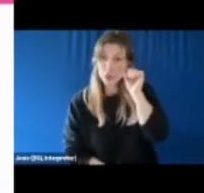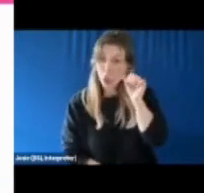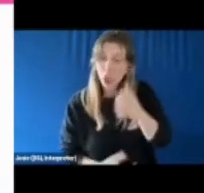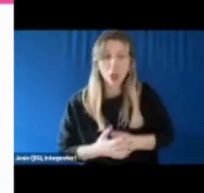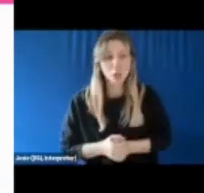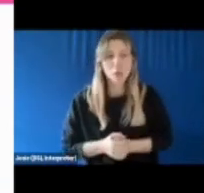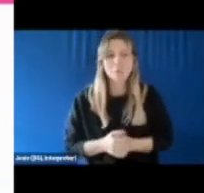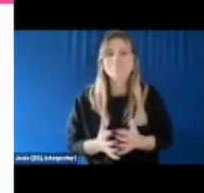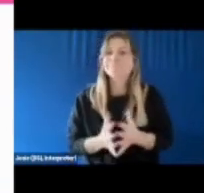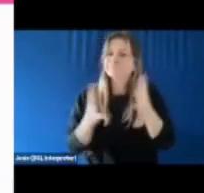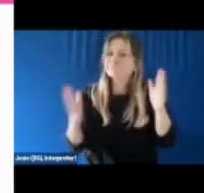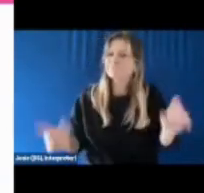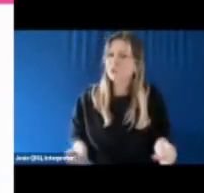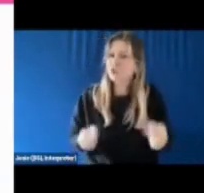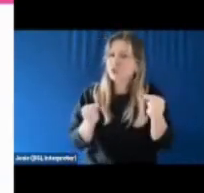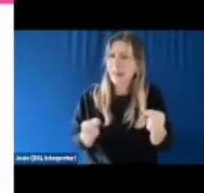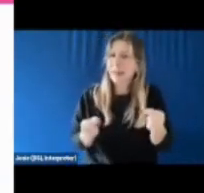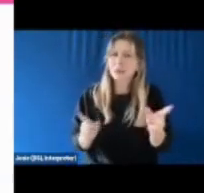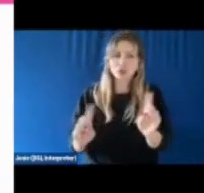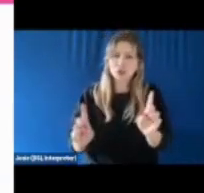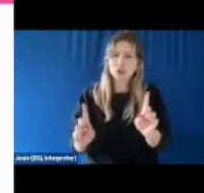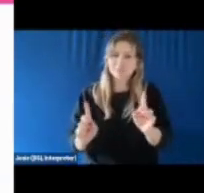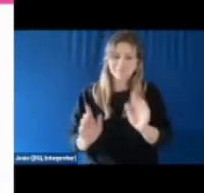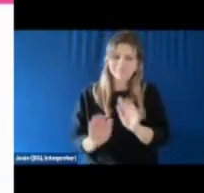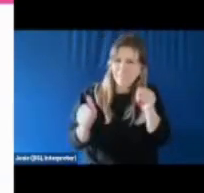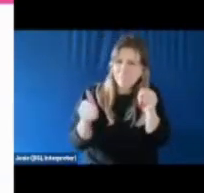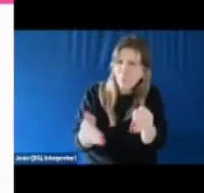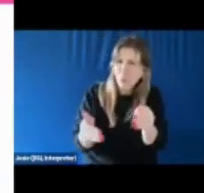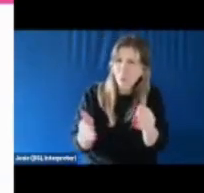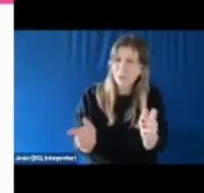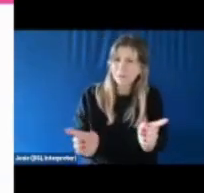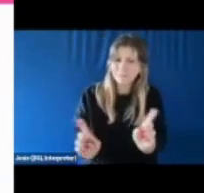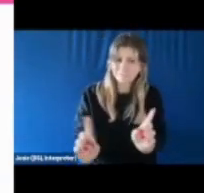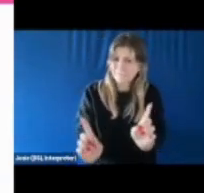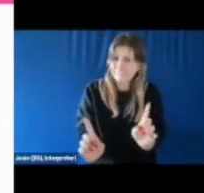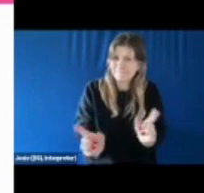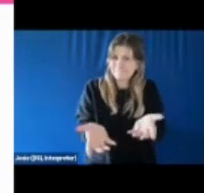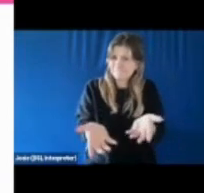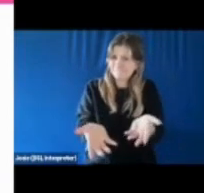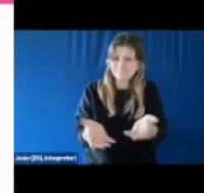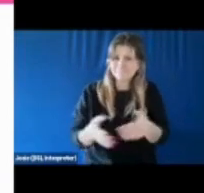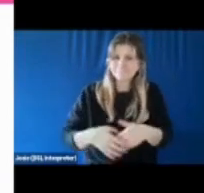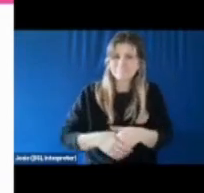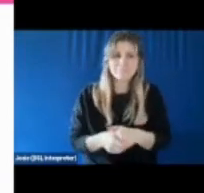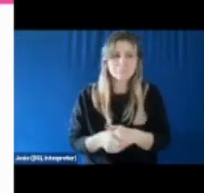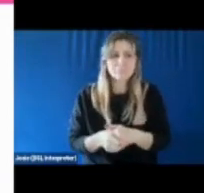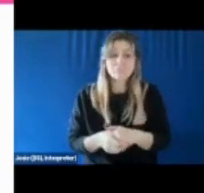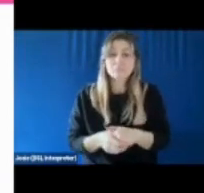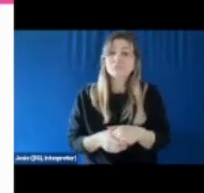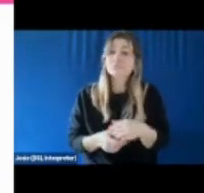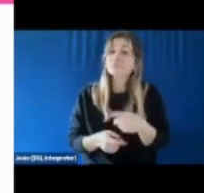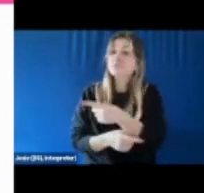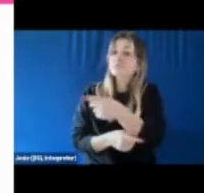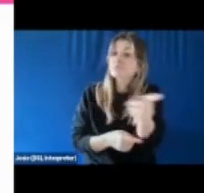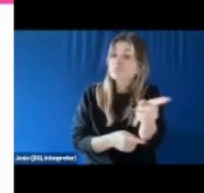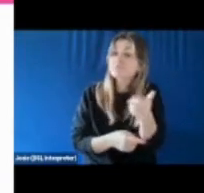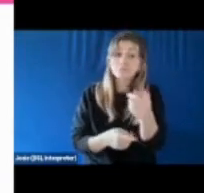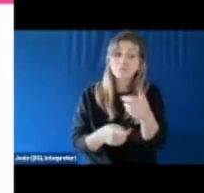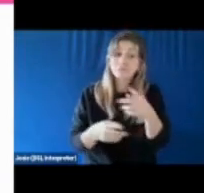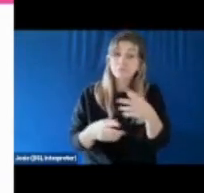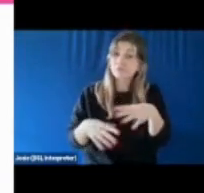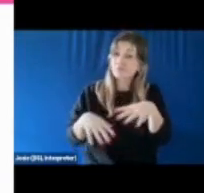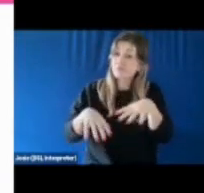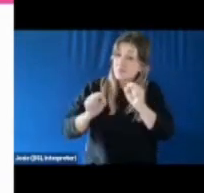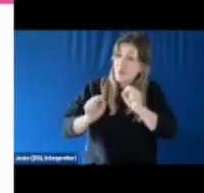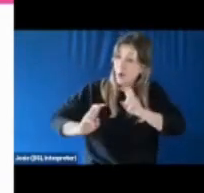is often deciding what to focus on. If you are doing surveying already, or you're thinking about surveying in the